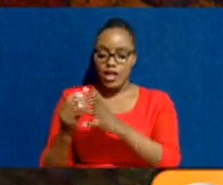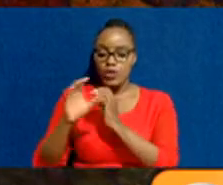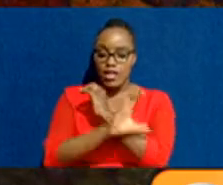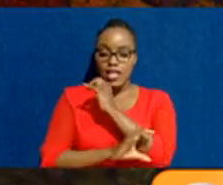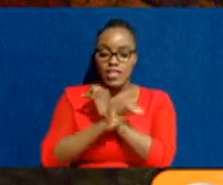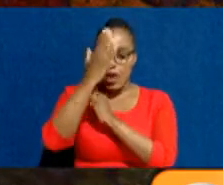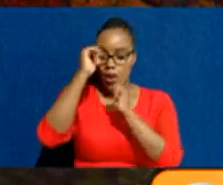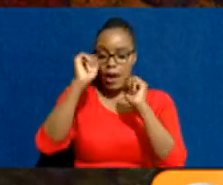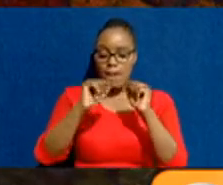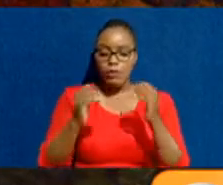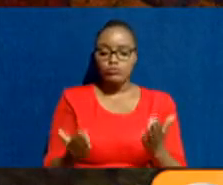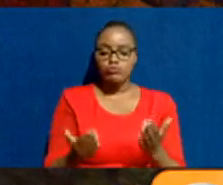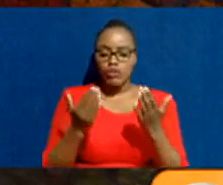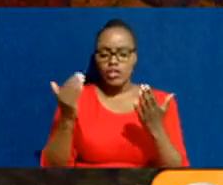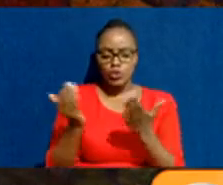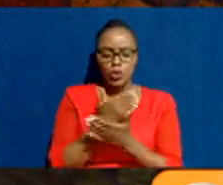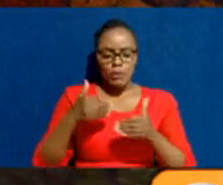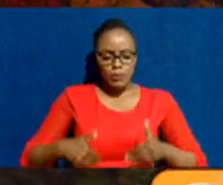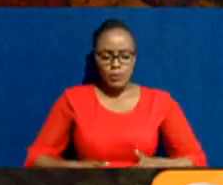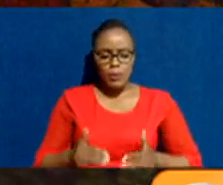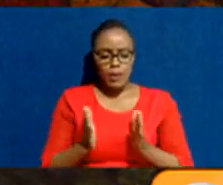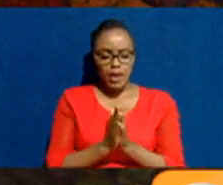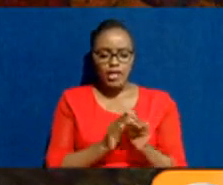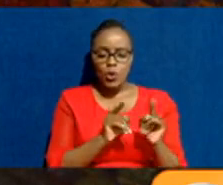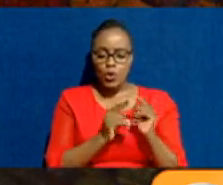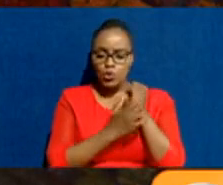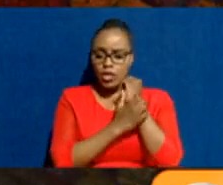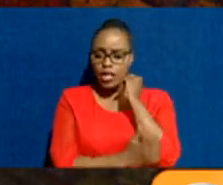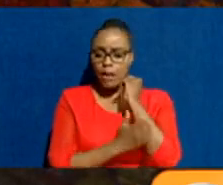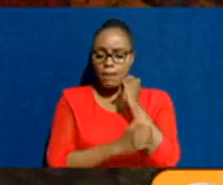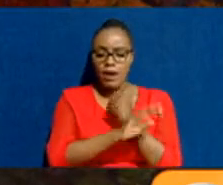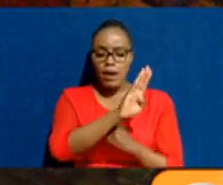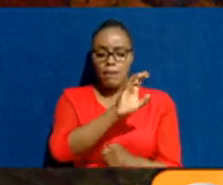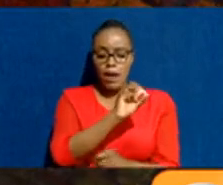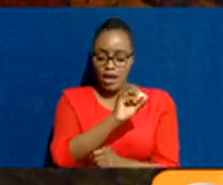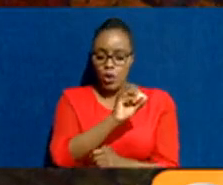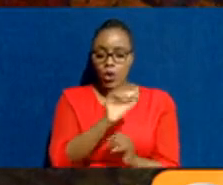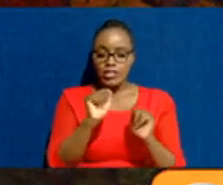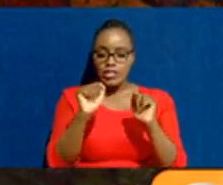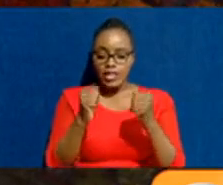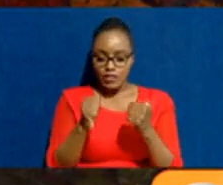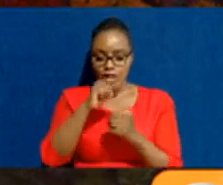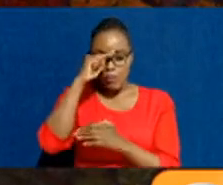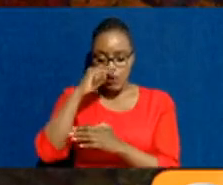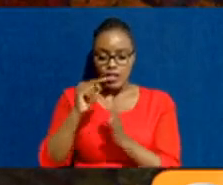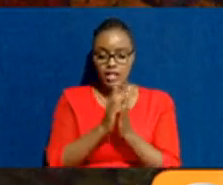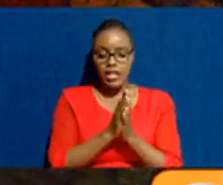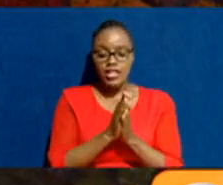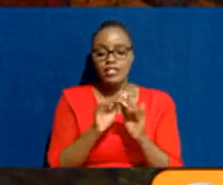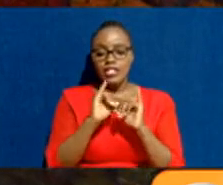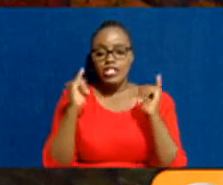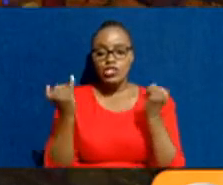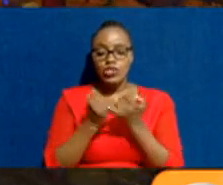in order to alleviate hunger and poverty, review biosafety policy, regulatory and